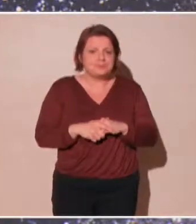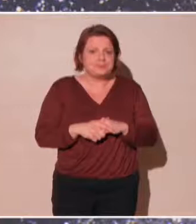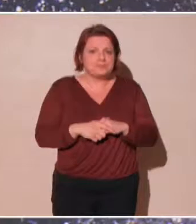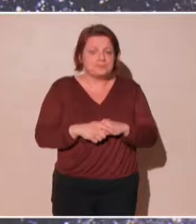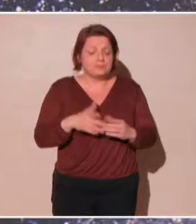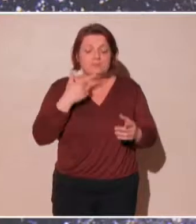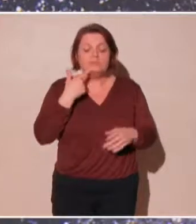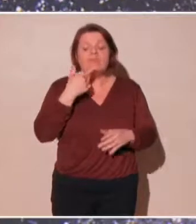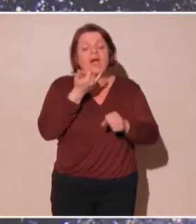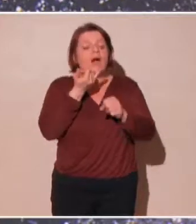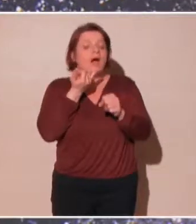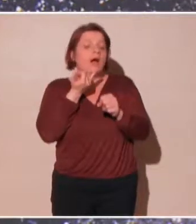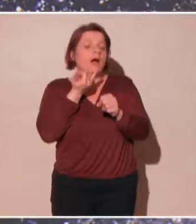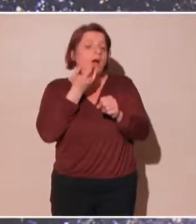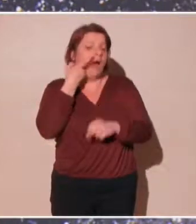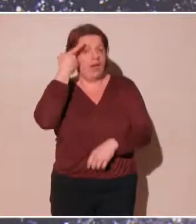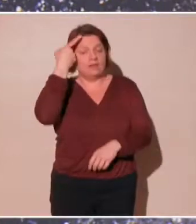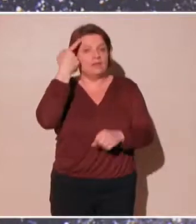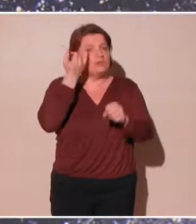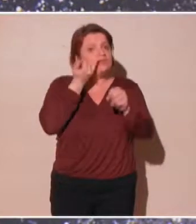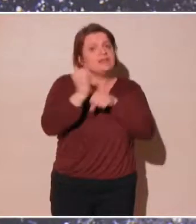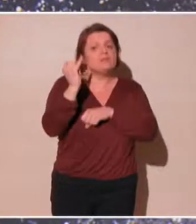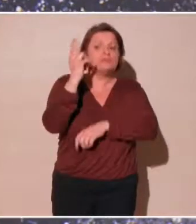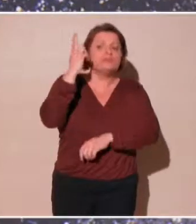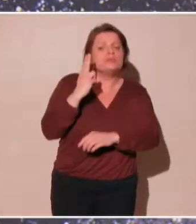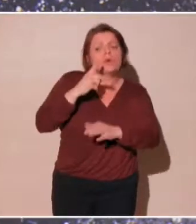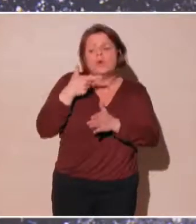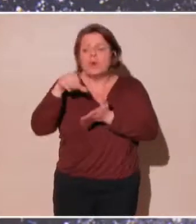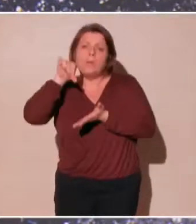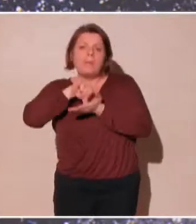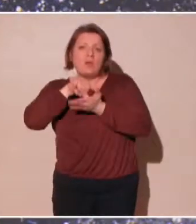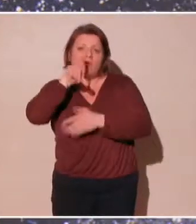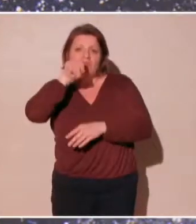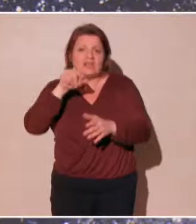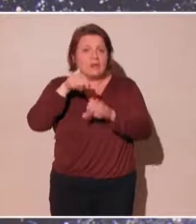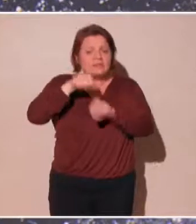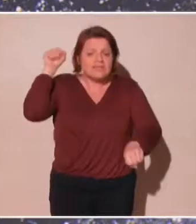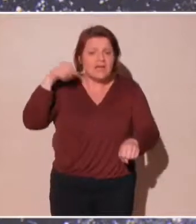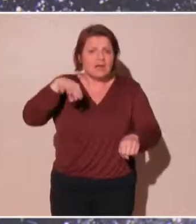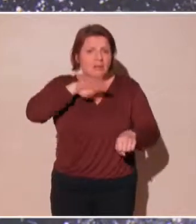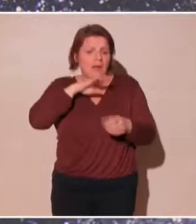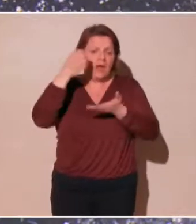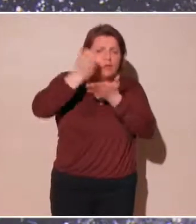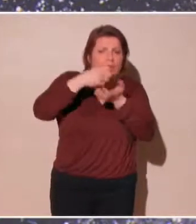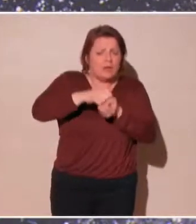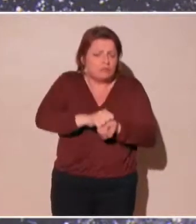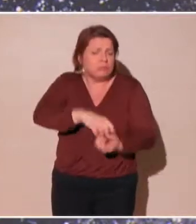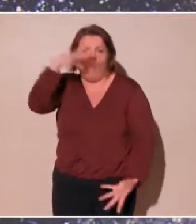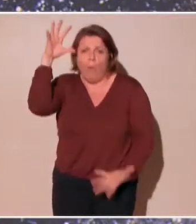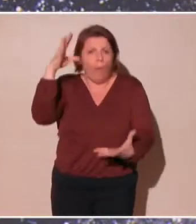unconsciously. AI, in fact, goes back to the middle of the 20th century. It was when